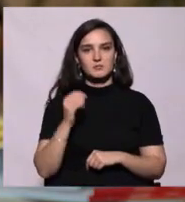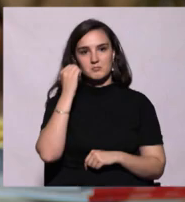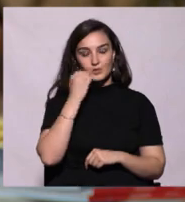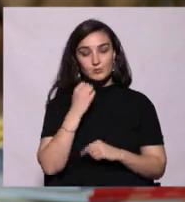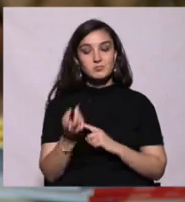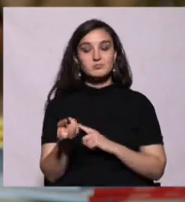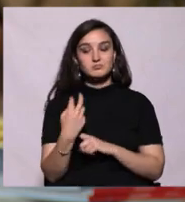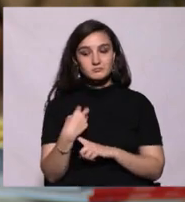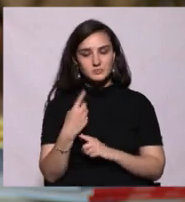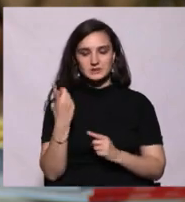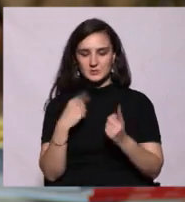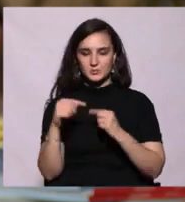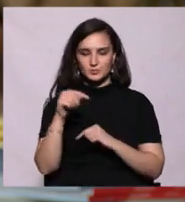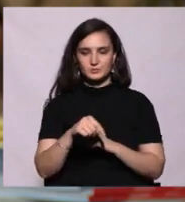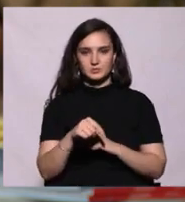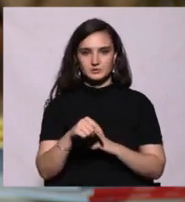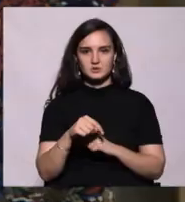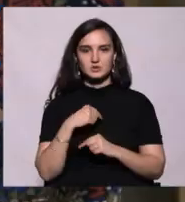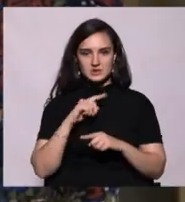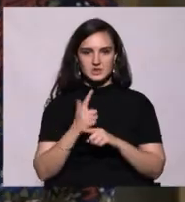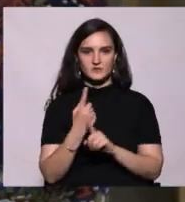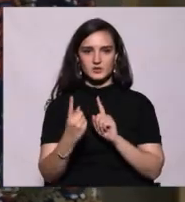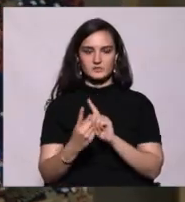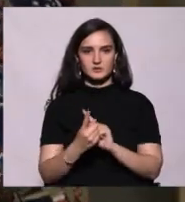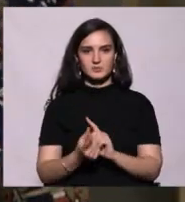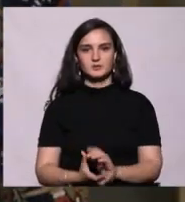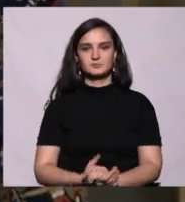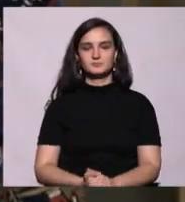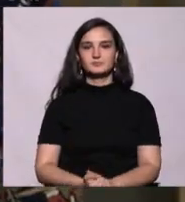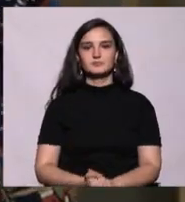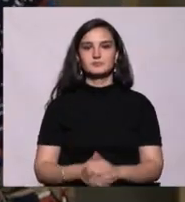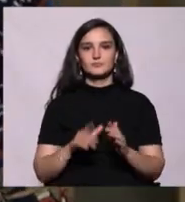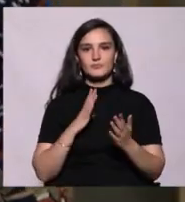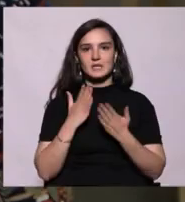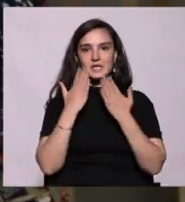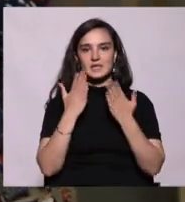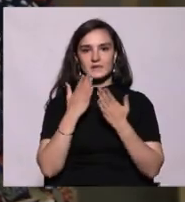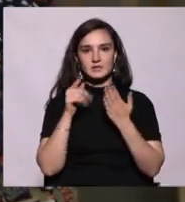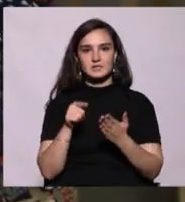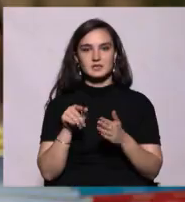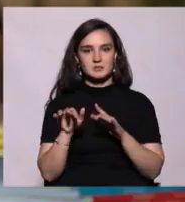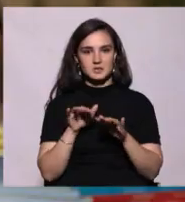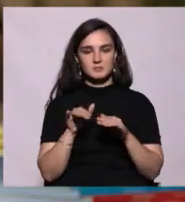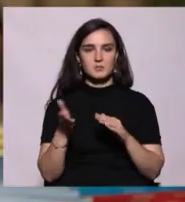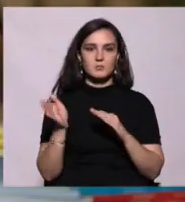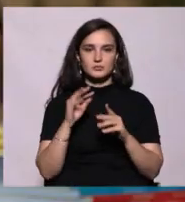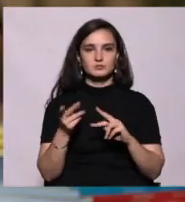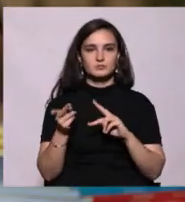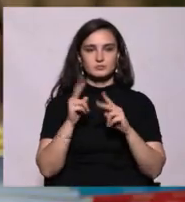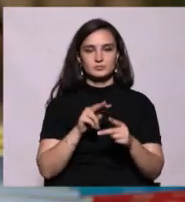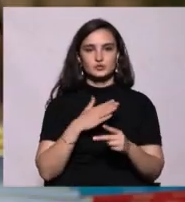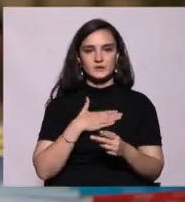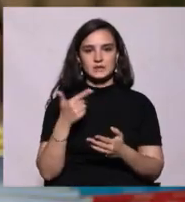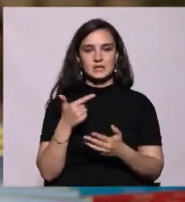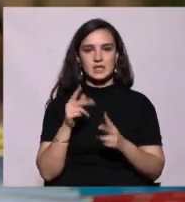coming in. Please come back and see us again. And this was our reading activity. Now, let's move on to our